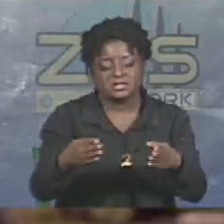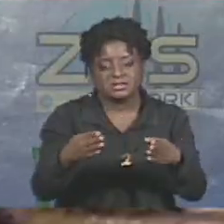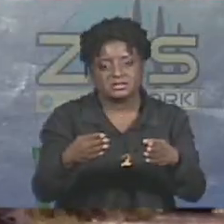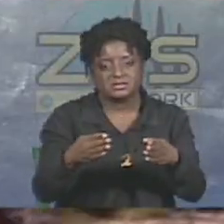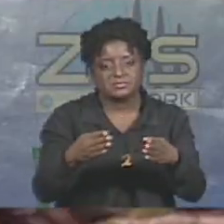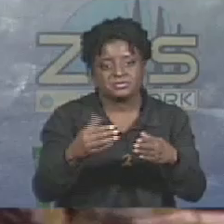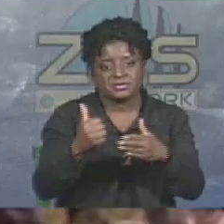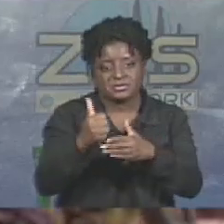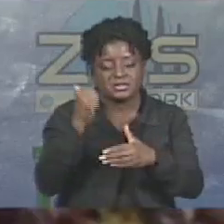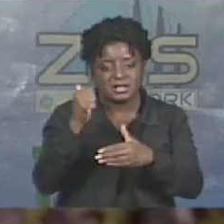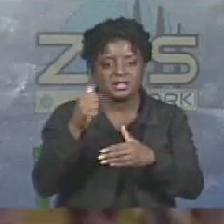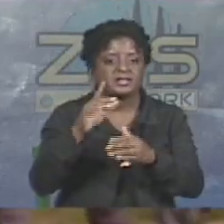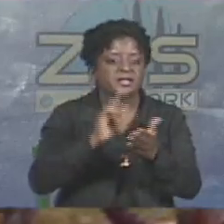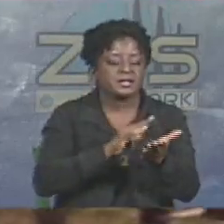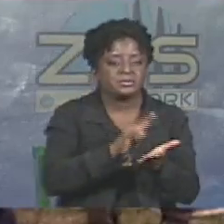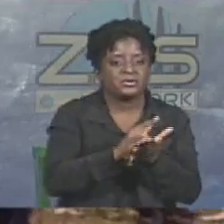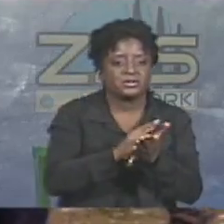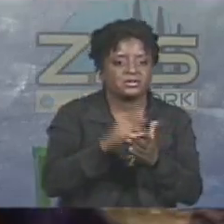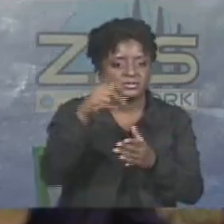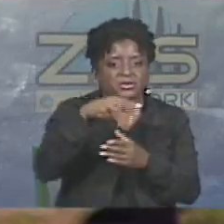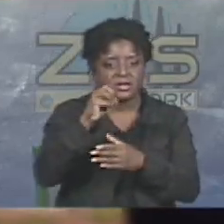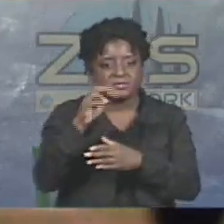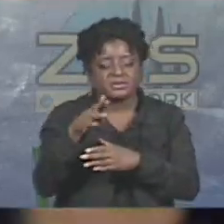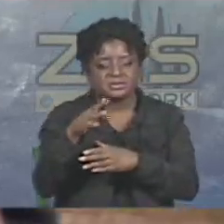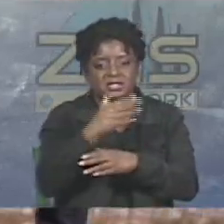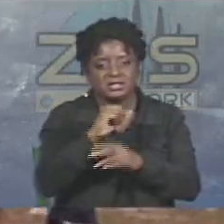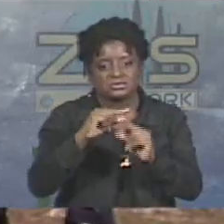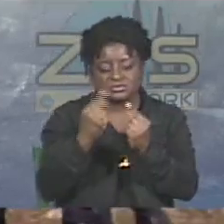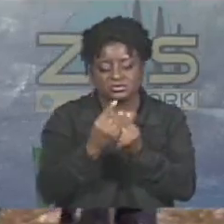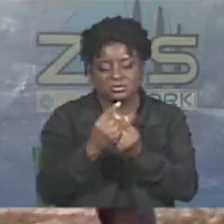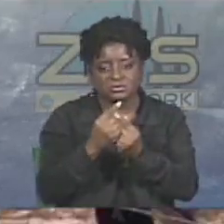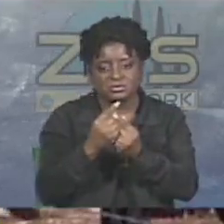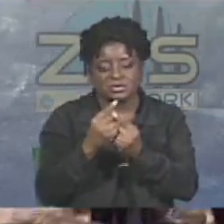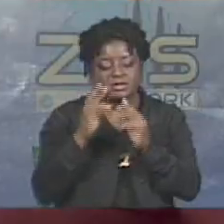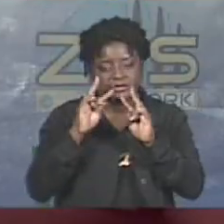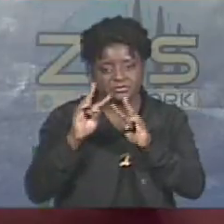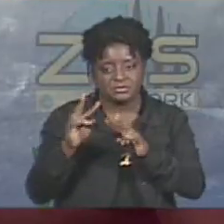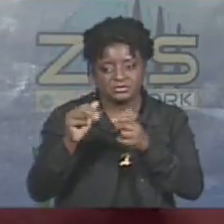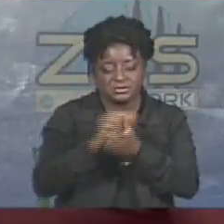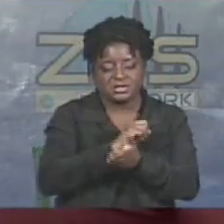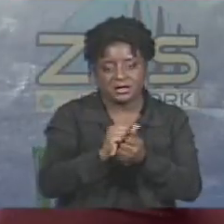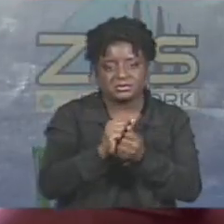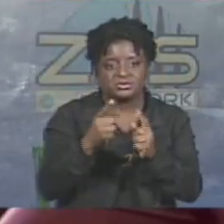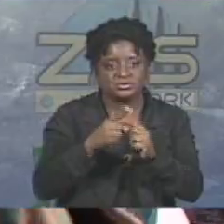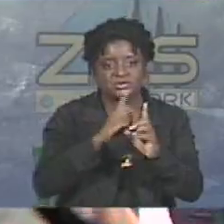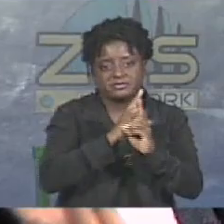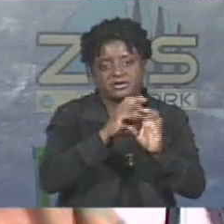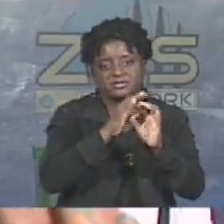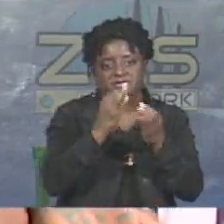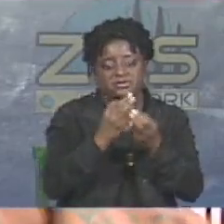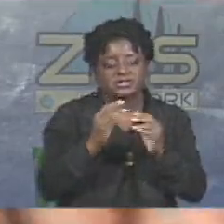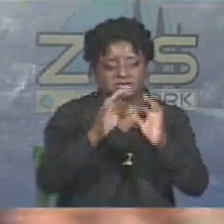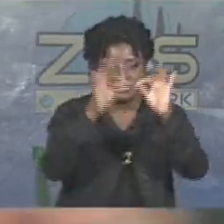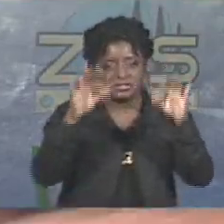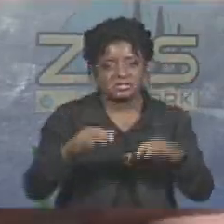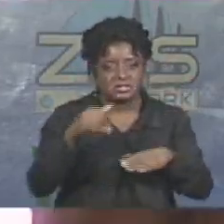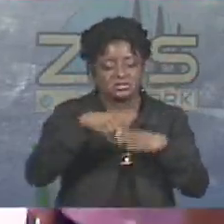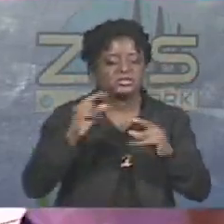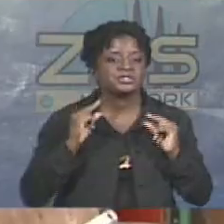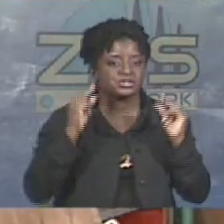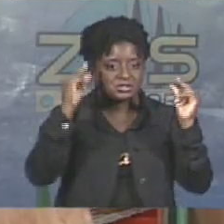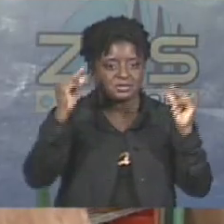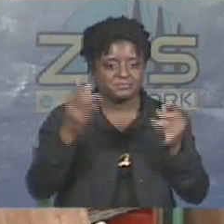Minister and his delegation walked the compound to view damage at the Defense Force's facilities, including the gym, the main office, and the